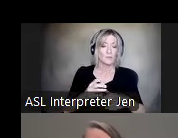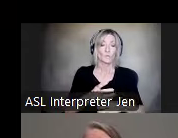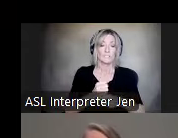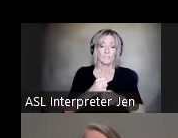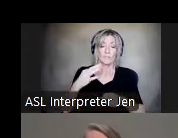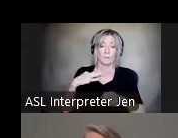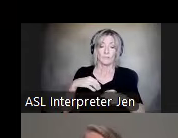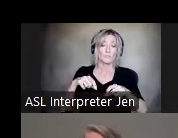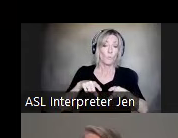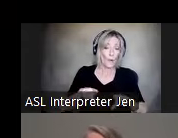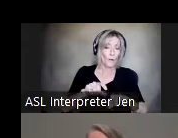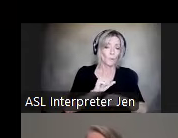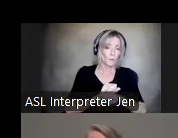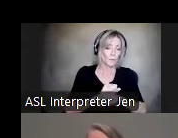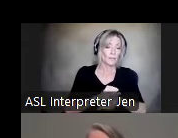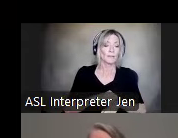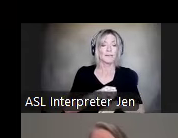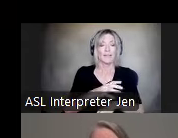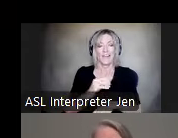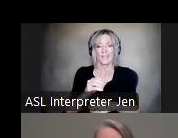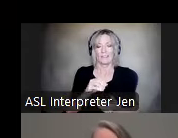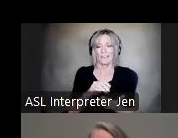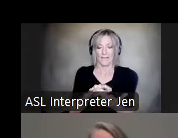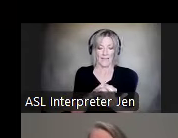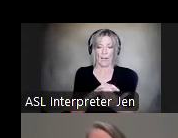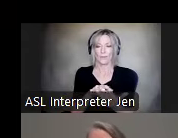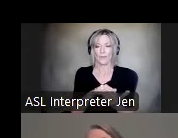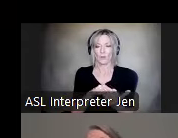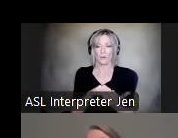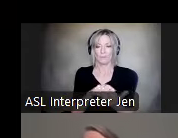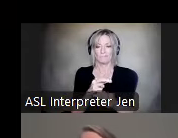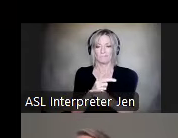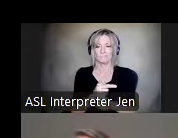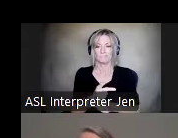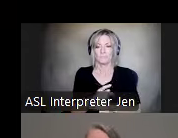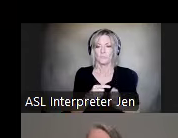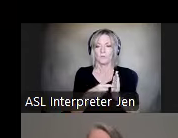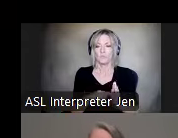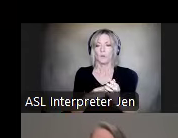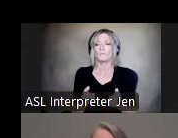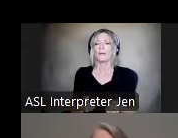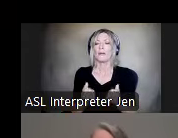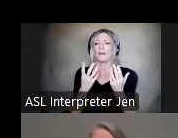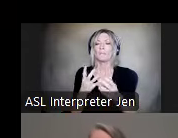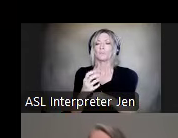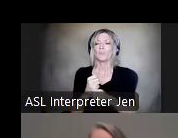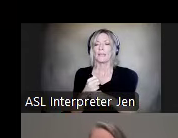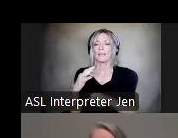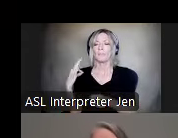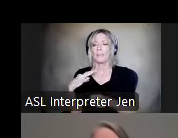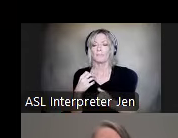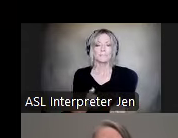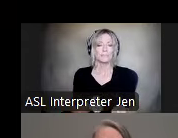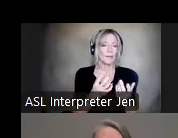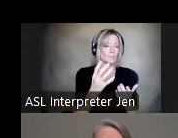while working, and then a calculator that shows, how much you're getting in benefits, how much you're earning, and how much of